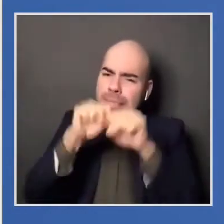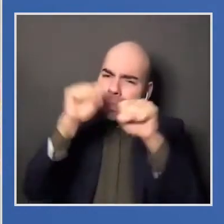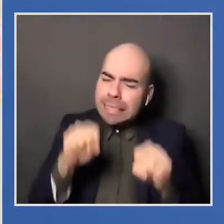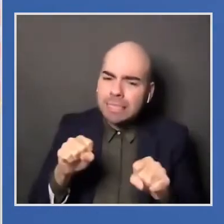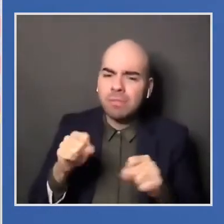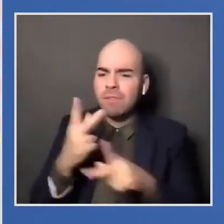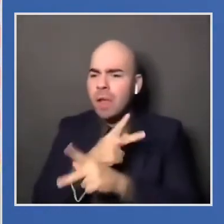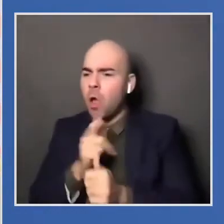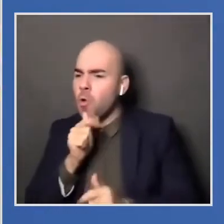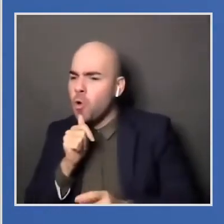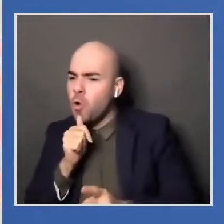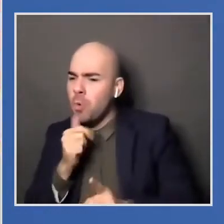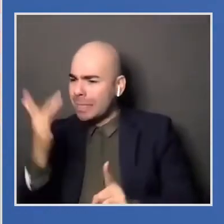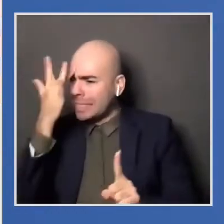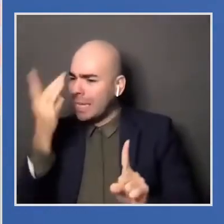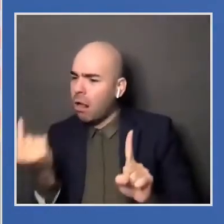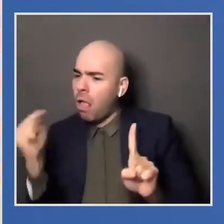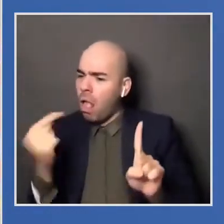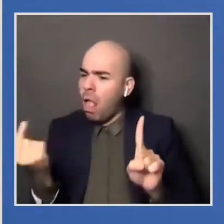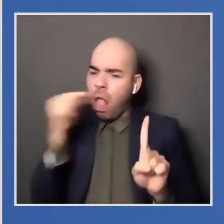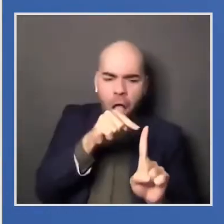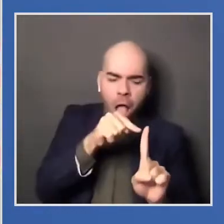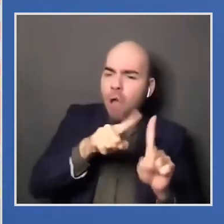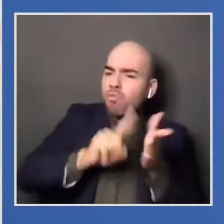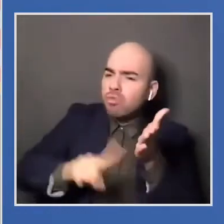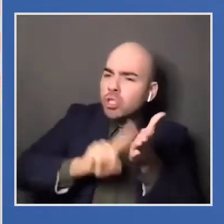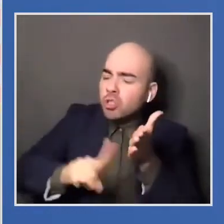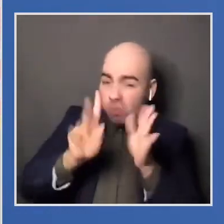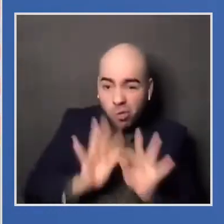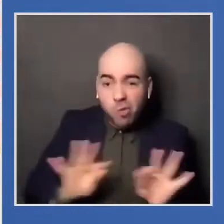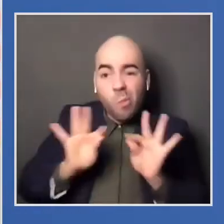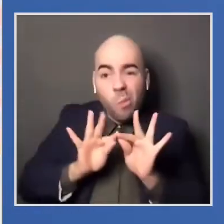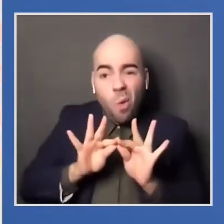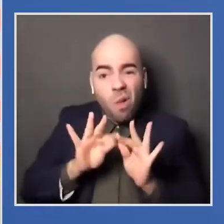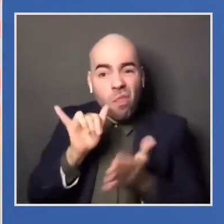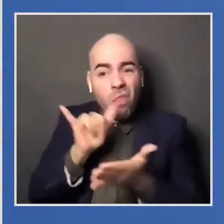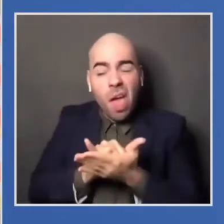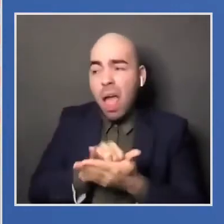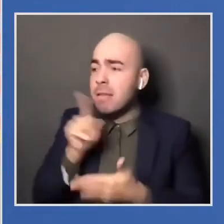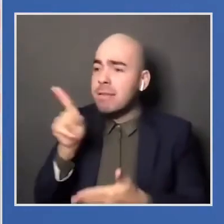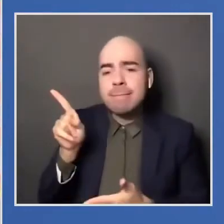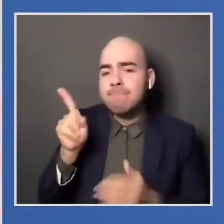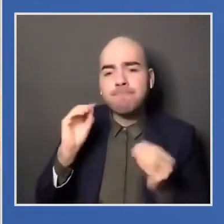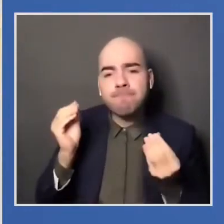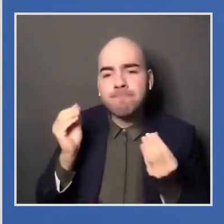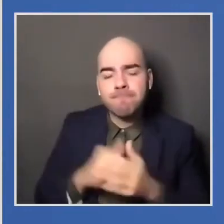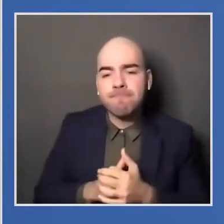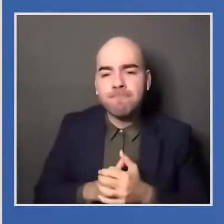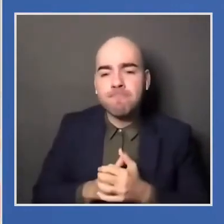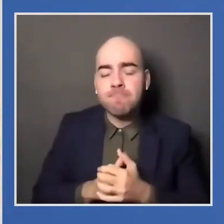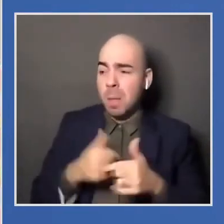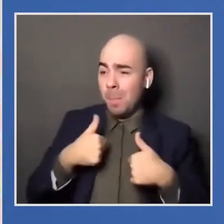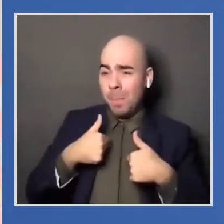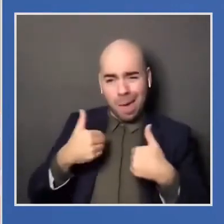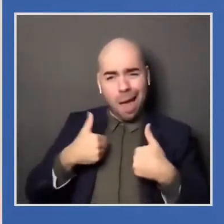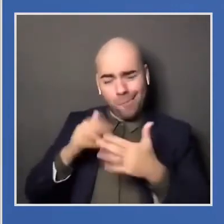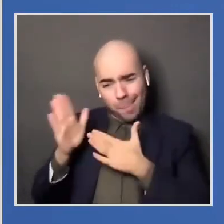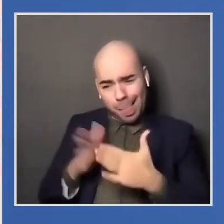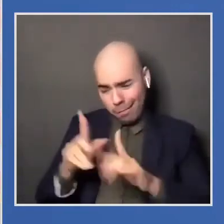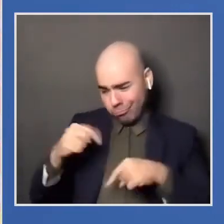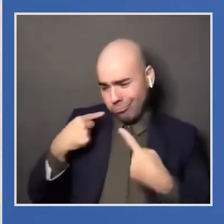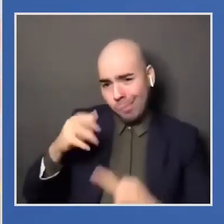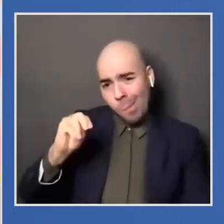I first put forward a detailed plan on how to deal with this virus back in March. This administration ignored